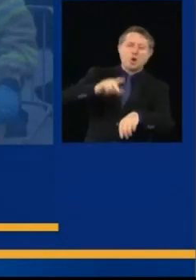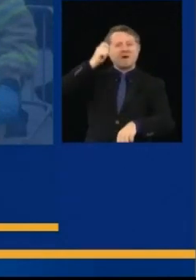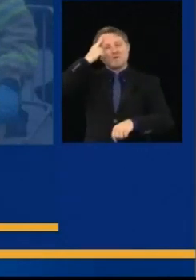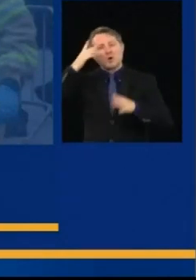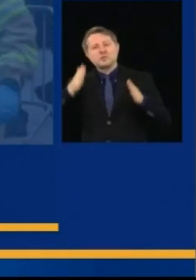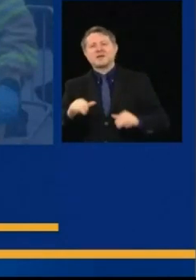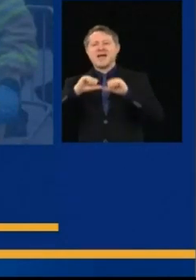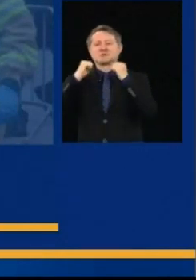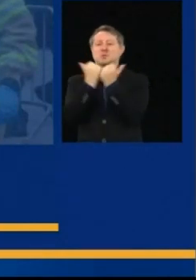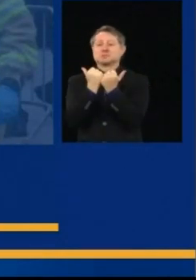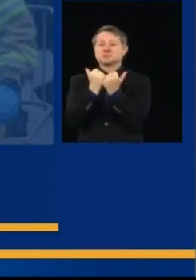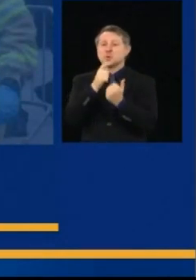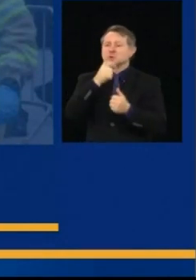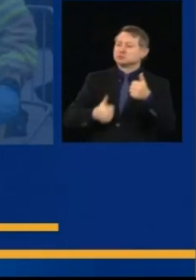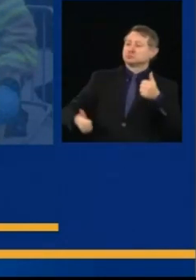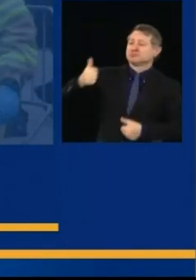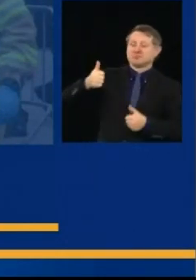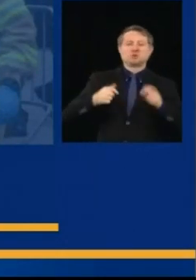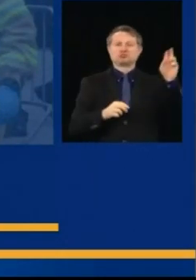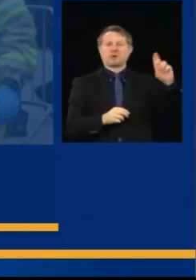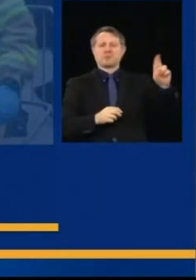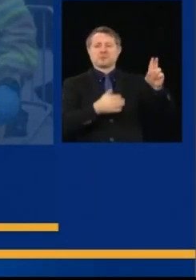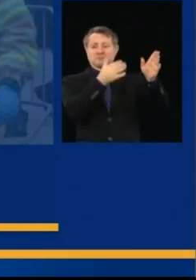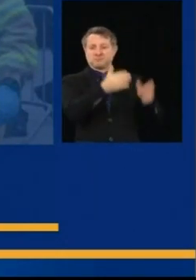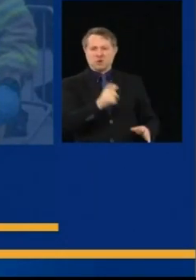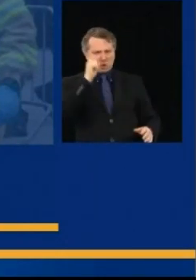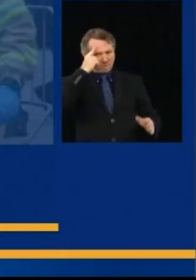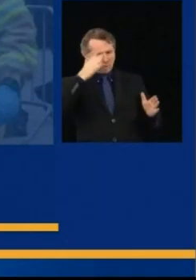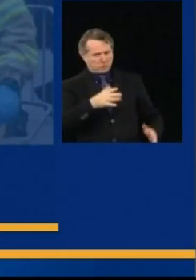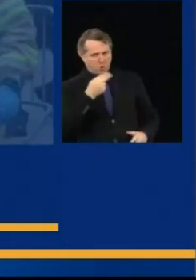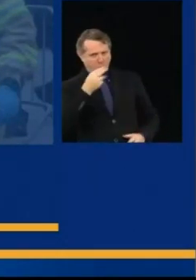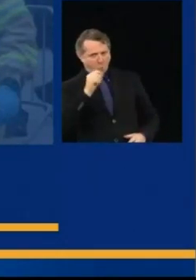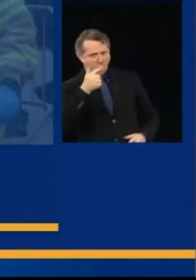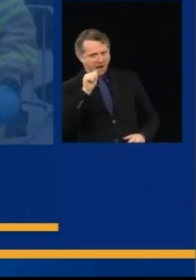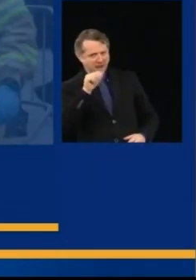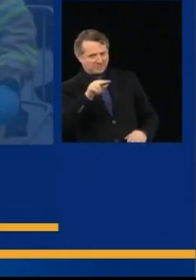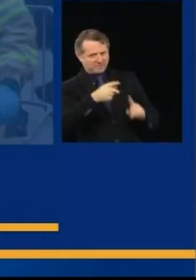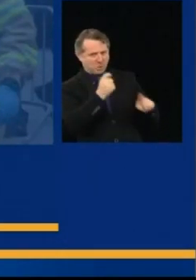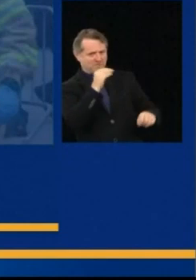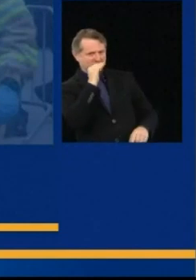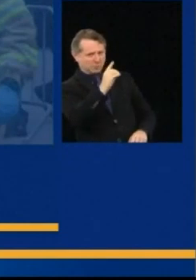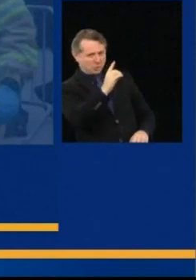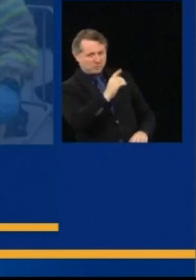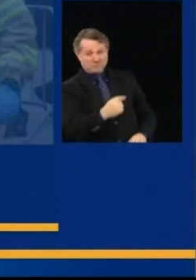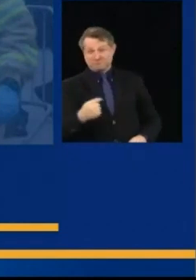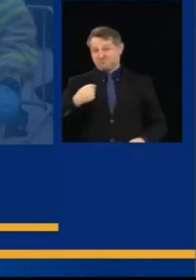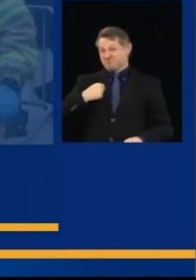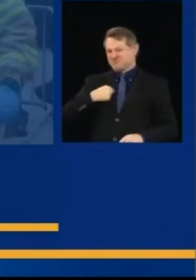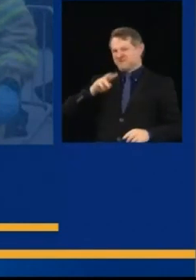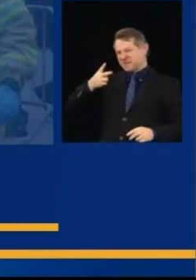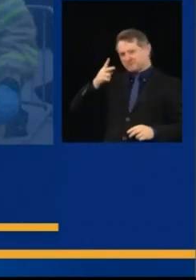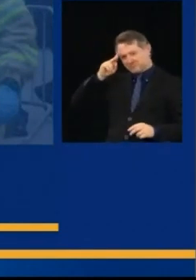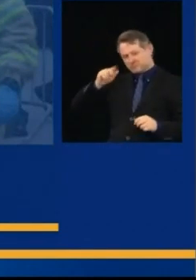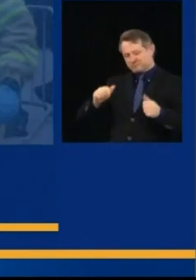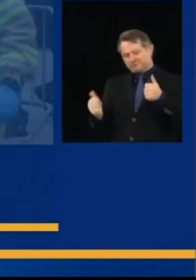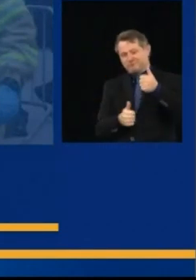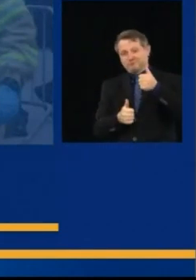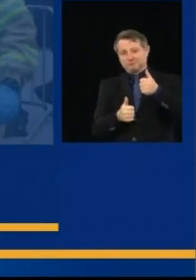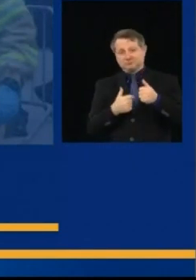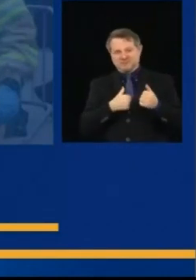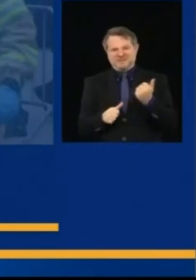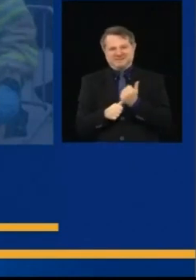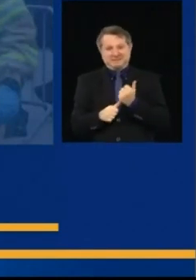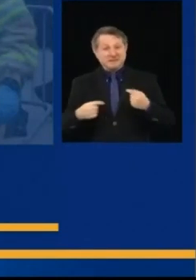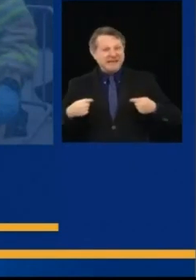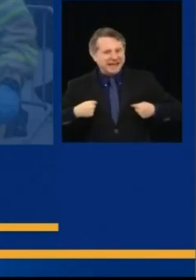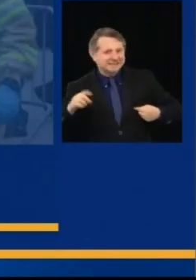is a Republican, Governor Hogan from Maryland. I'm the vice chairman, Democrat.